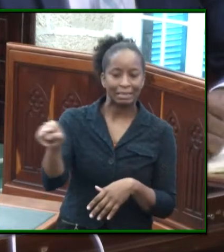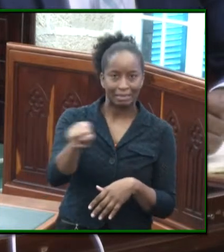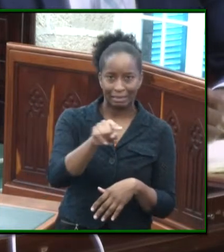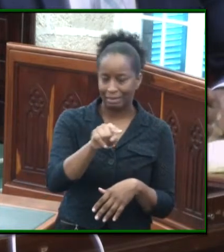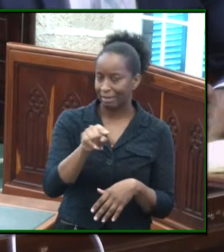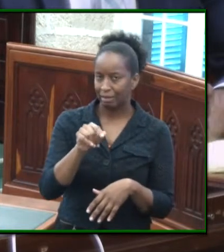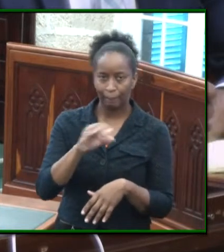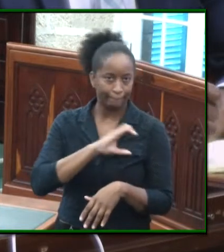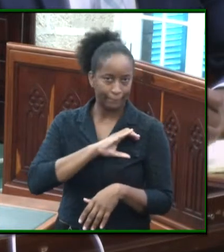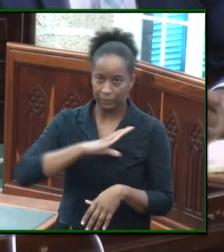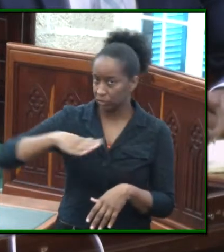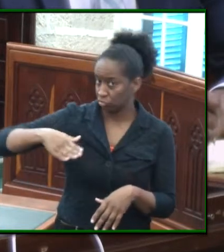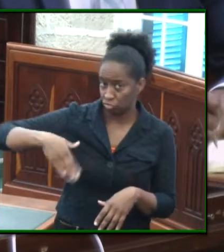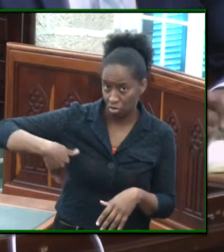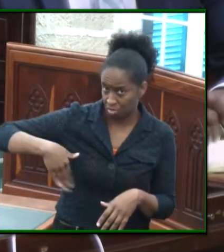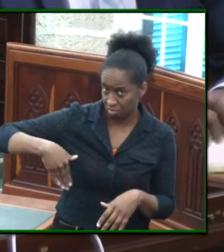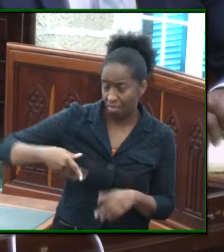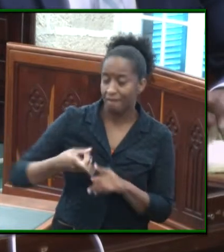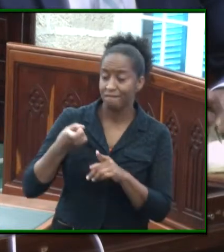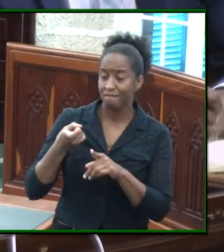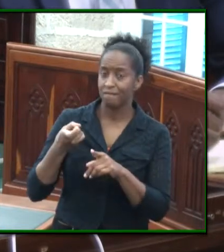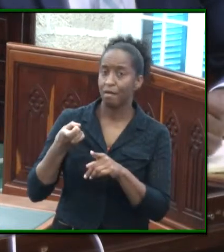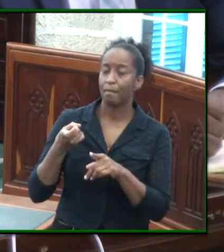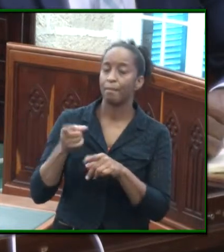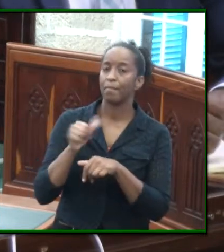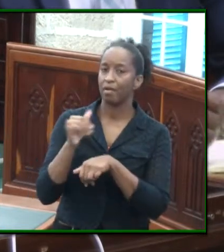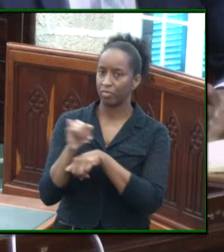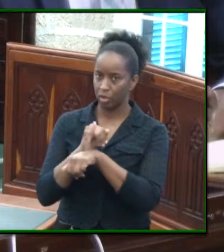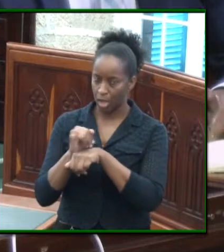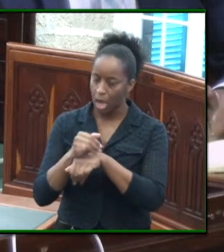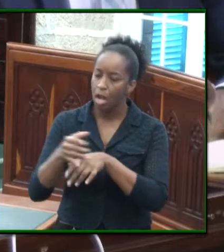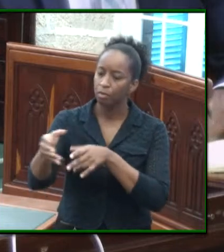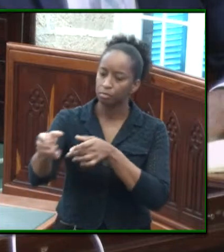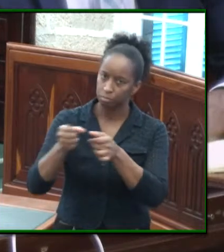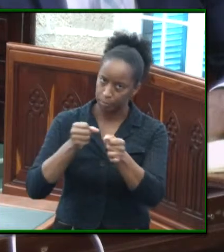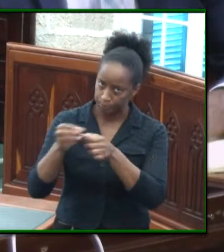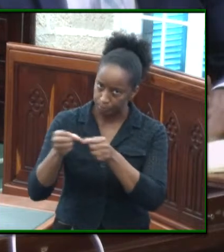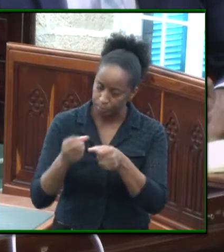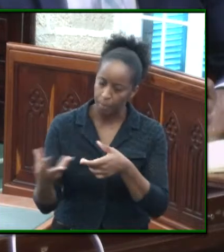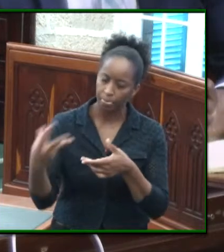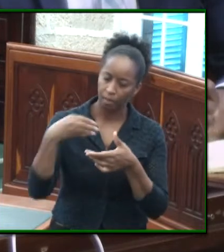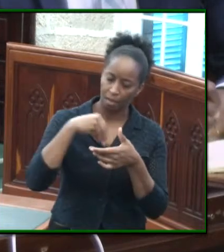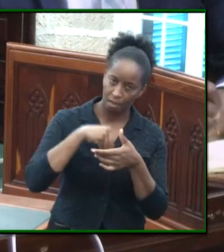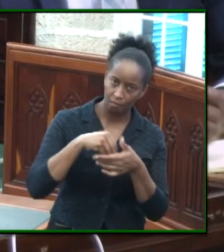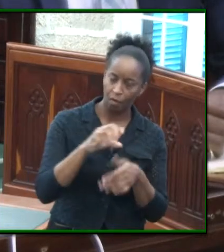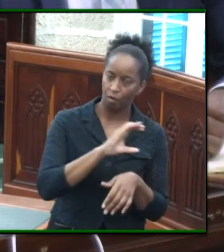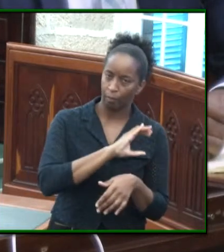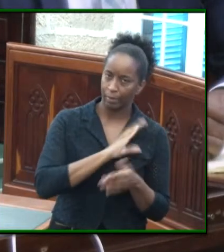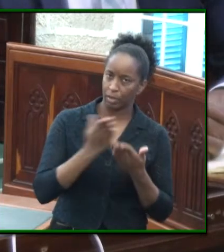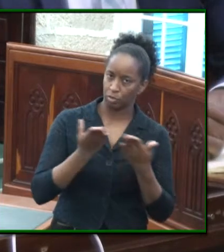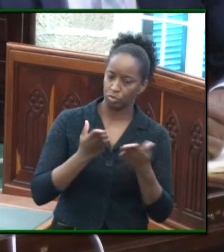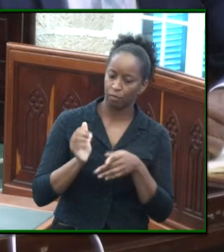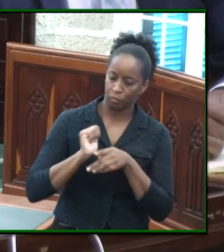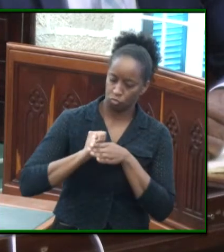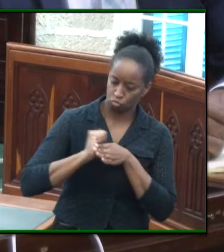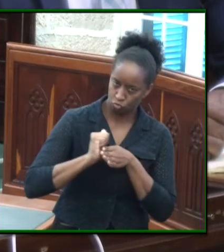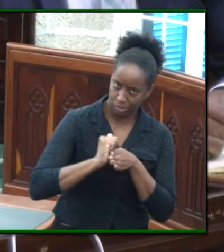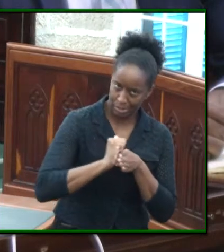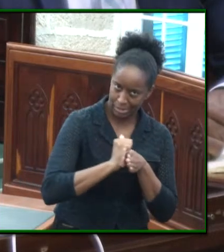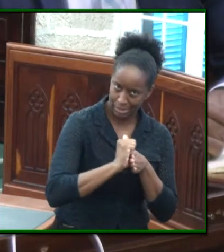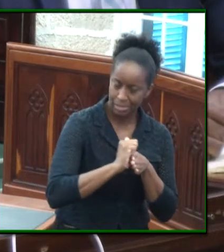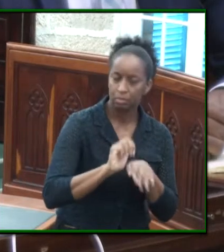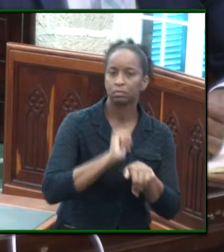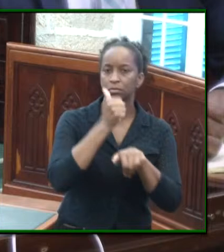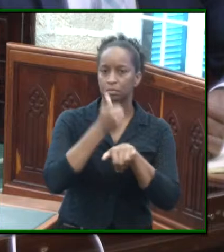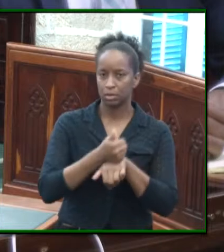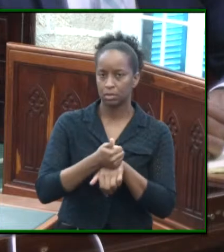to Barbados and be trained as police officers in our police service. You would appreciate though that there are a number of details that have to be worked